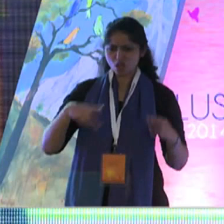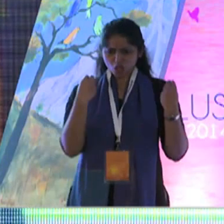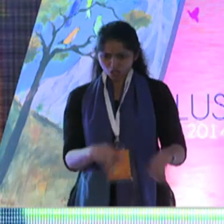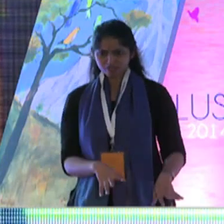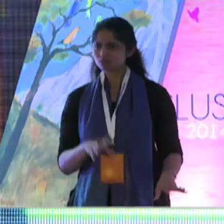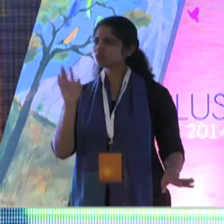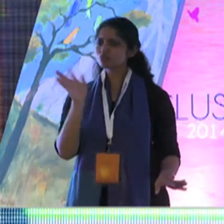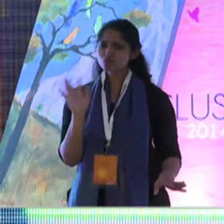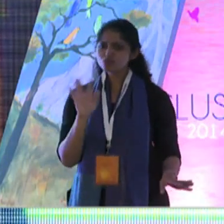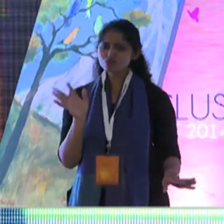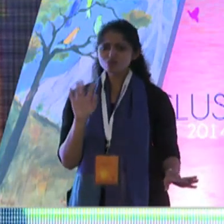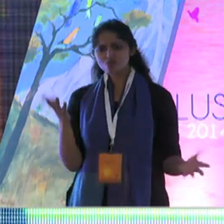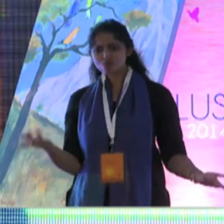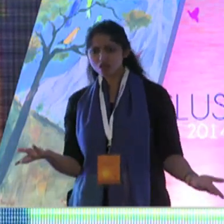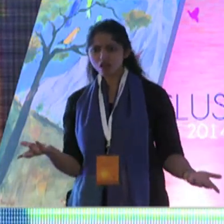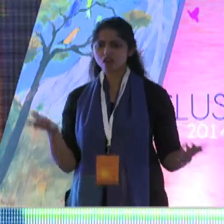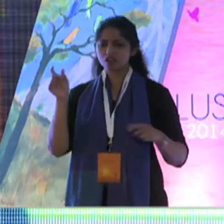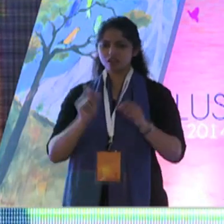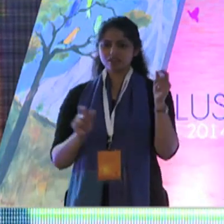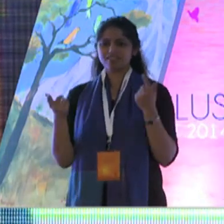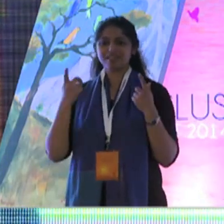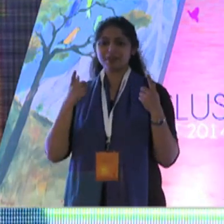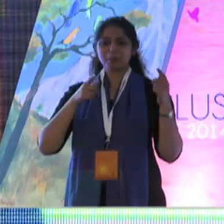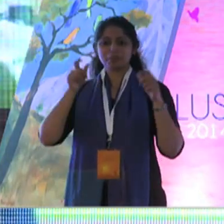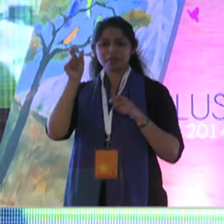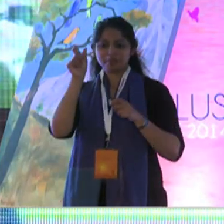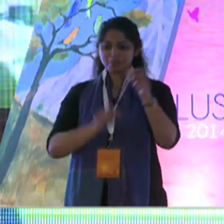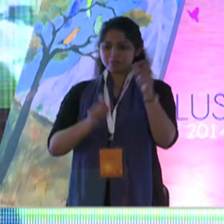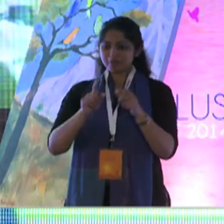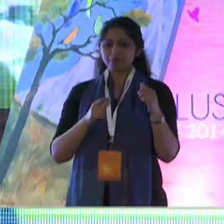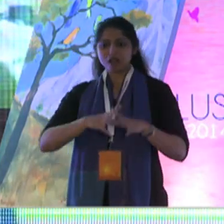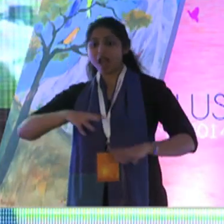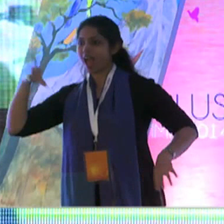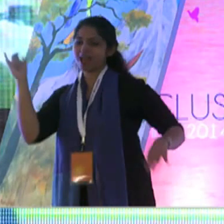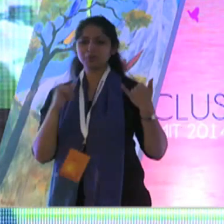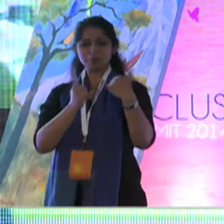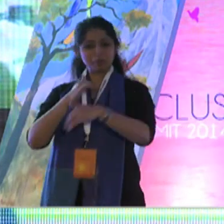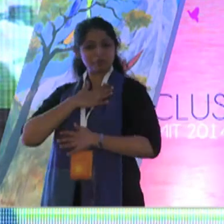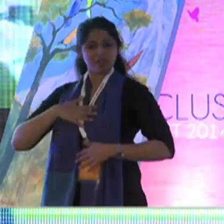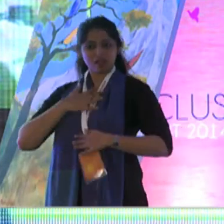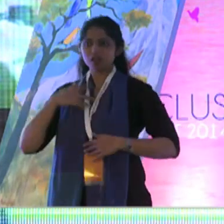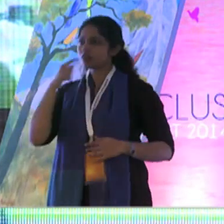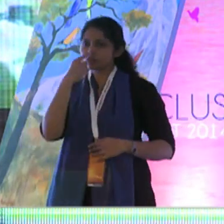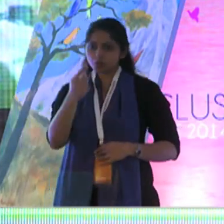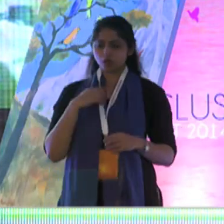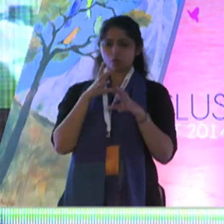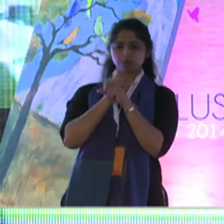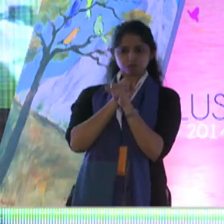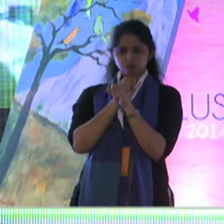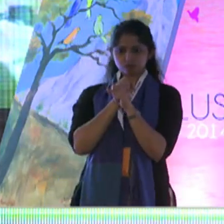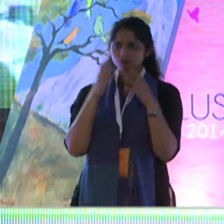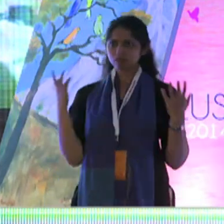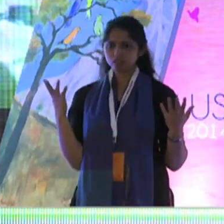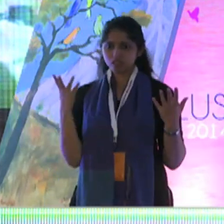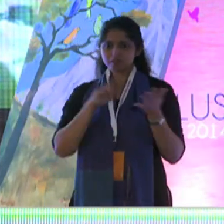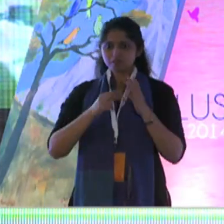And she says when people were going on picnics, they would not talk about it in front of me. And she said to me, Arnab, I've lost sense of